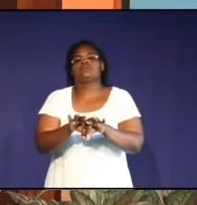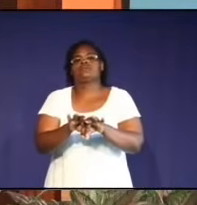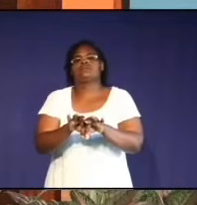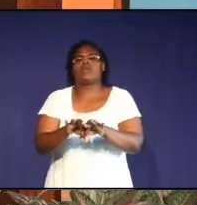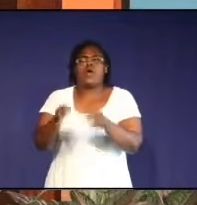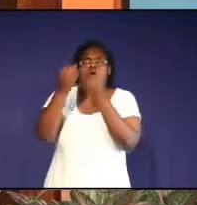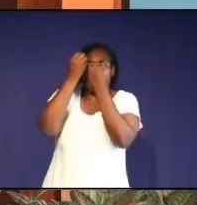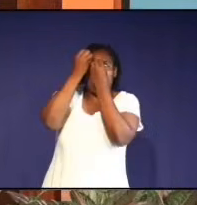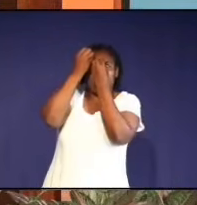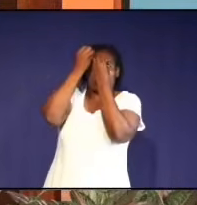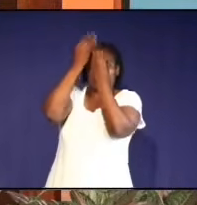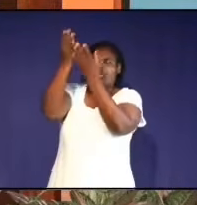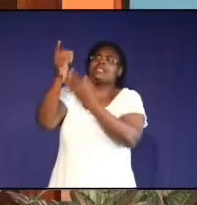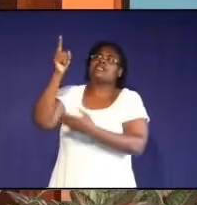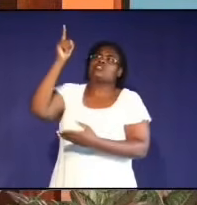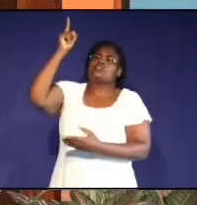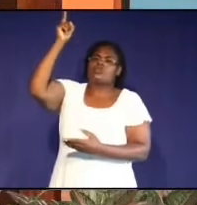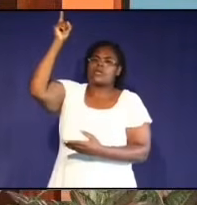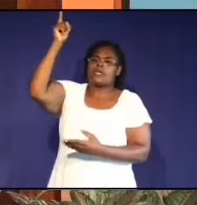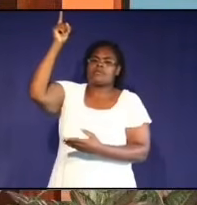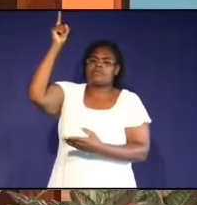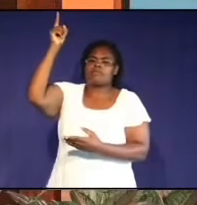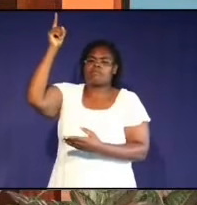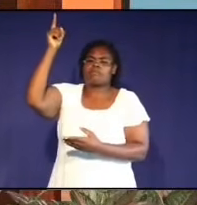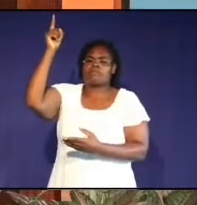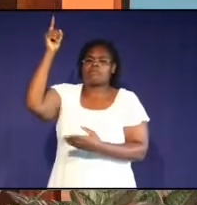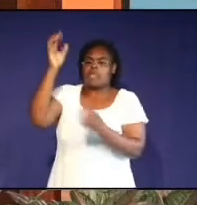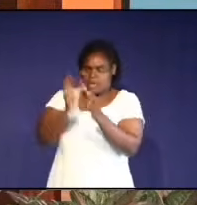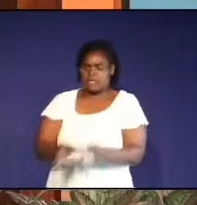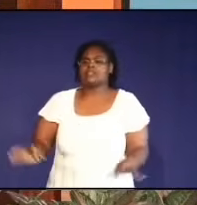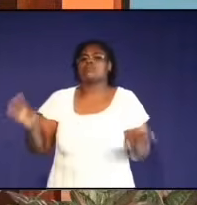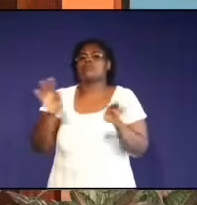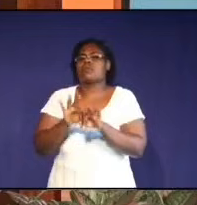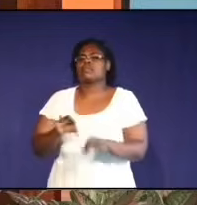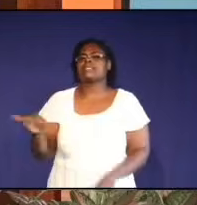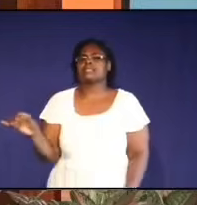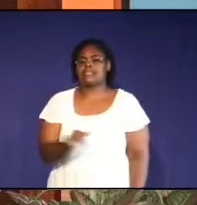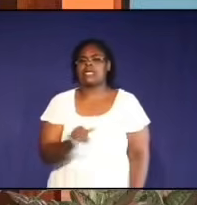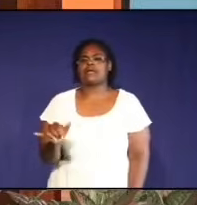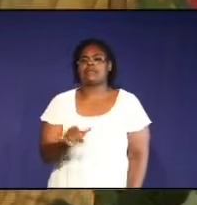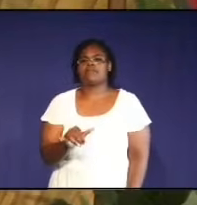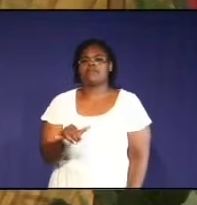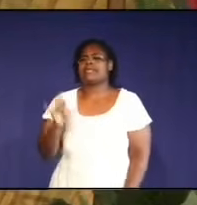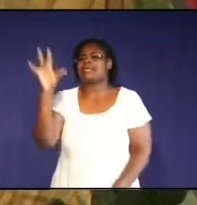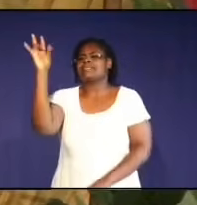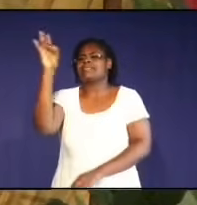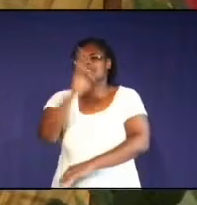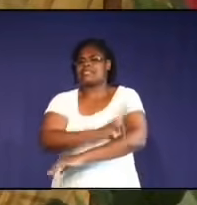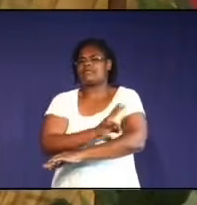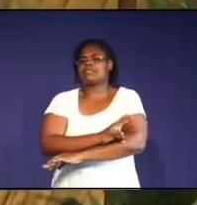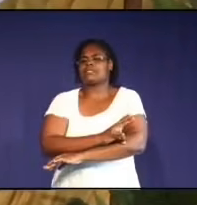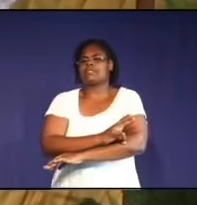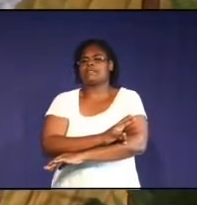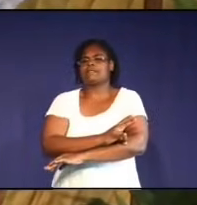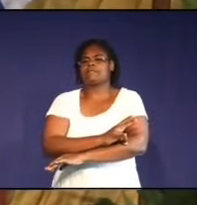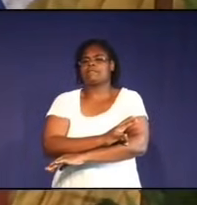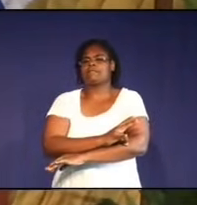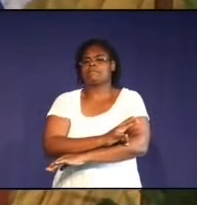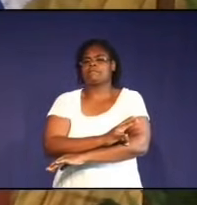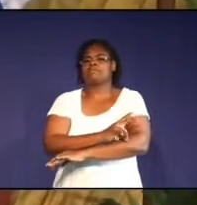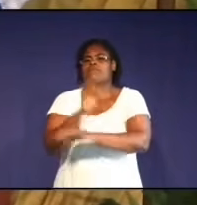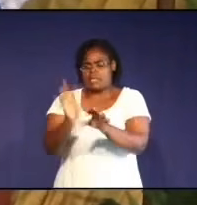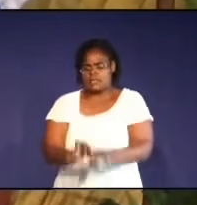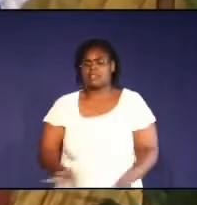Obedience to God's commandments matters. The seventh day Sabbath matters. Loyalty